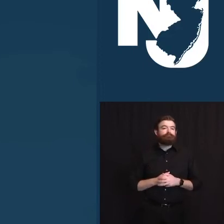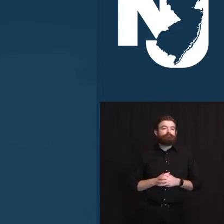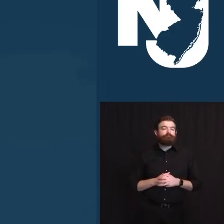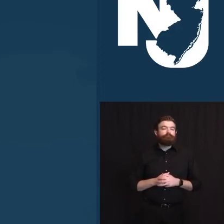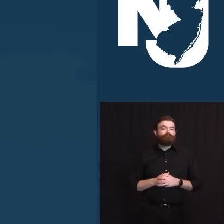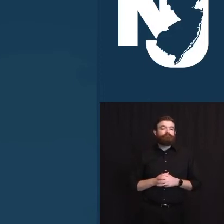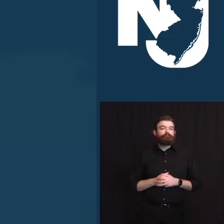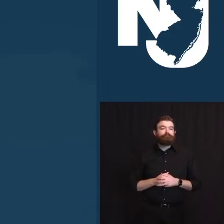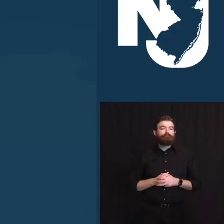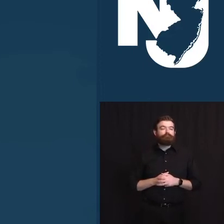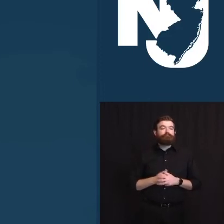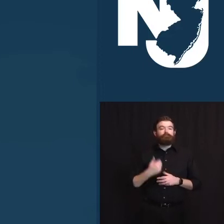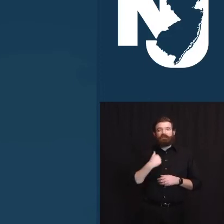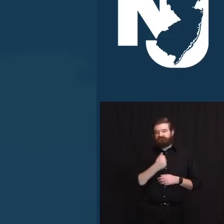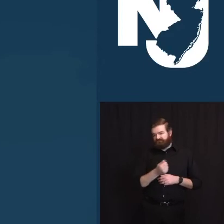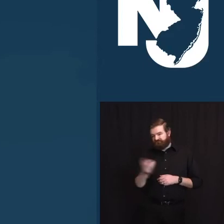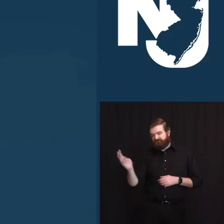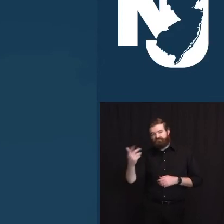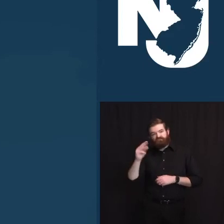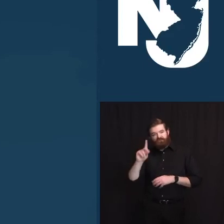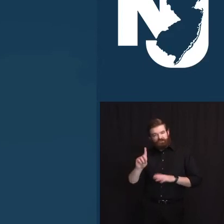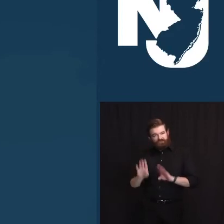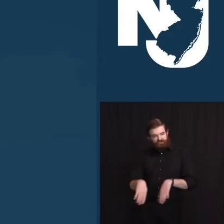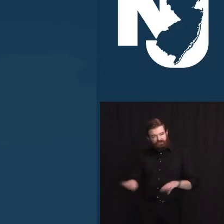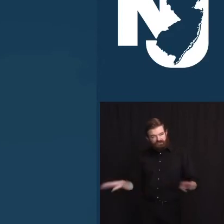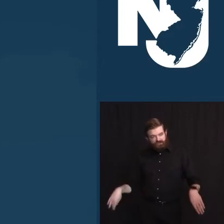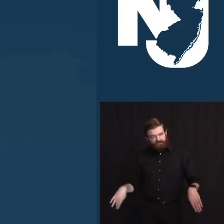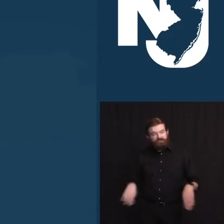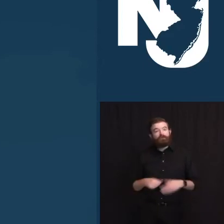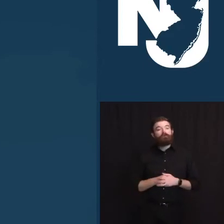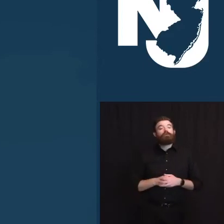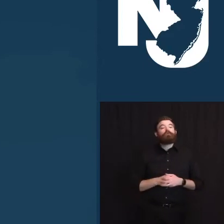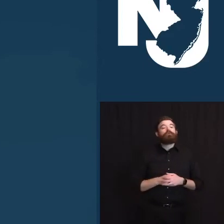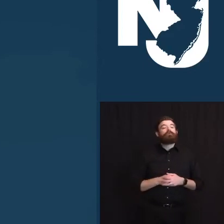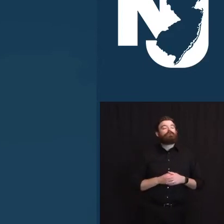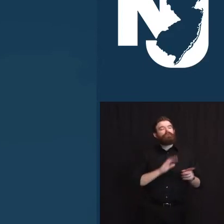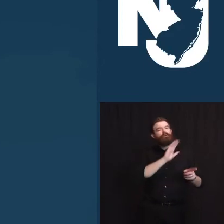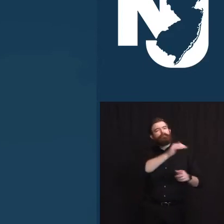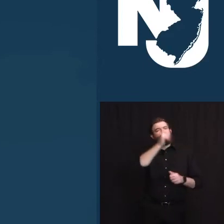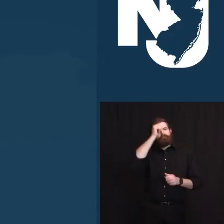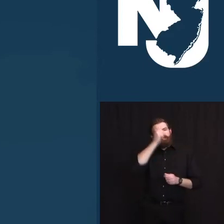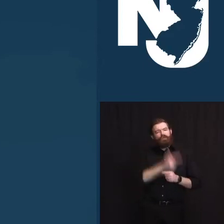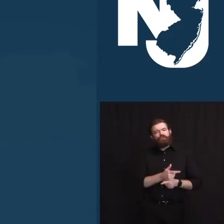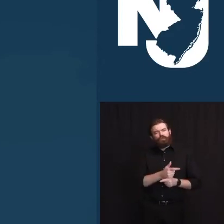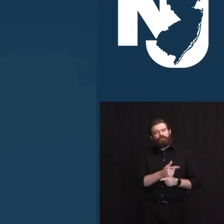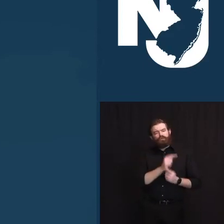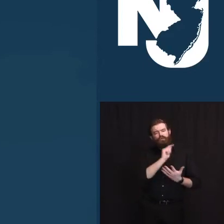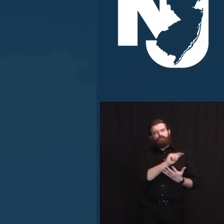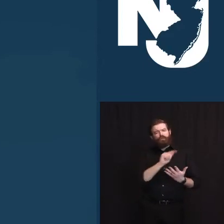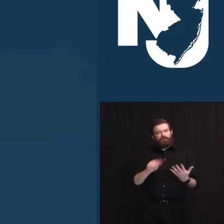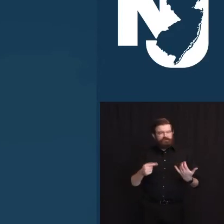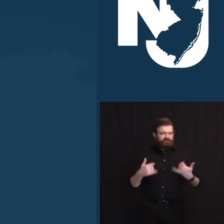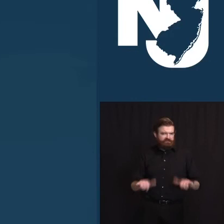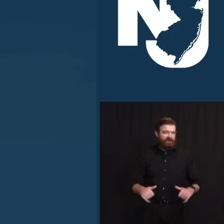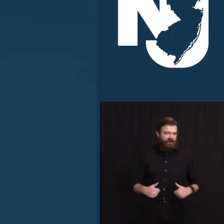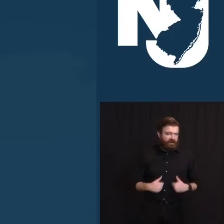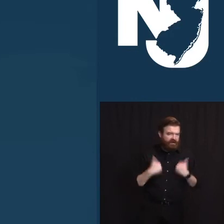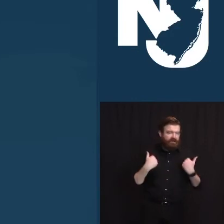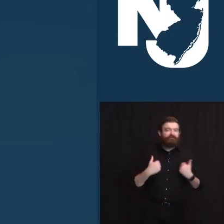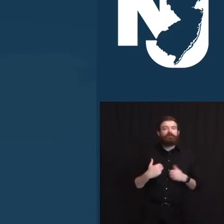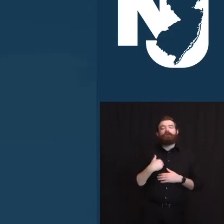and Pierce. He also leaves behind his brothers, Tony, Noel, Patrick, and John Lynch, and his sisters, Kathleen and Nora, and